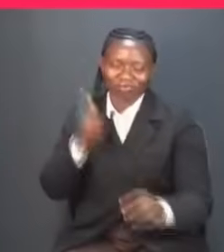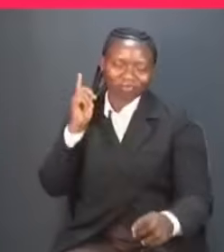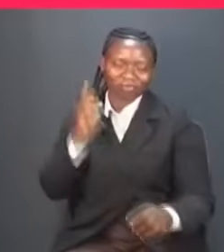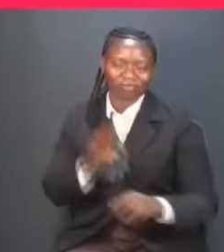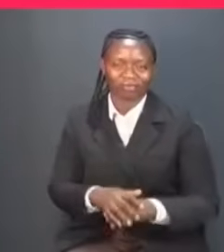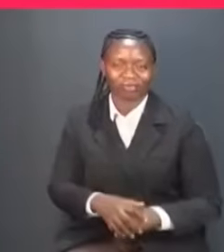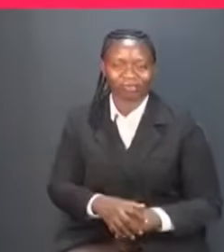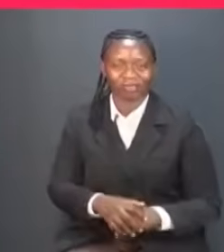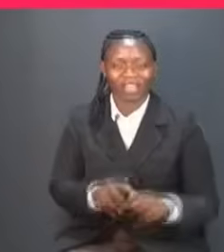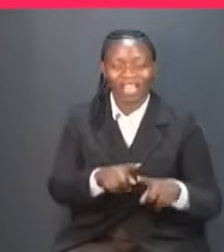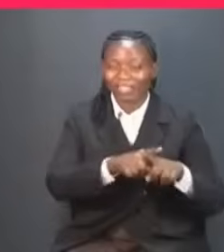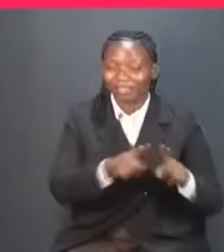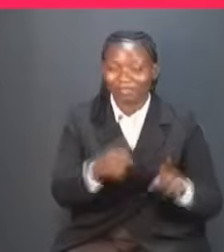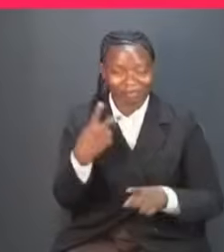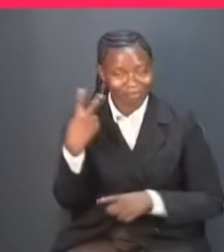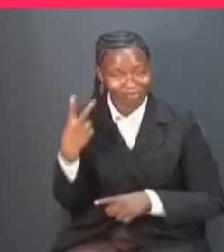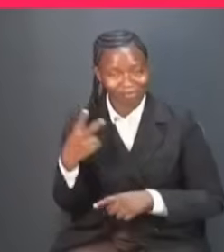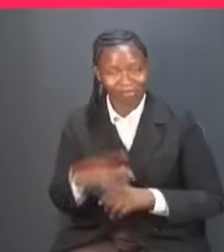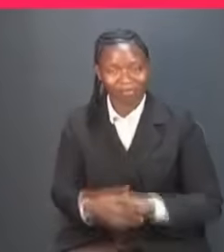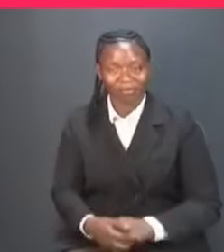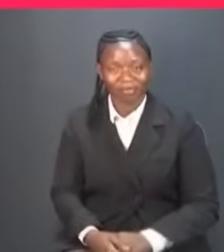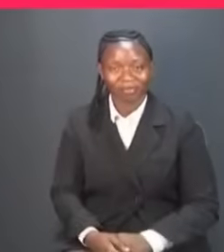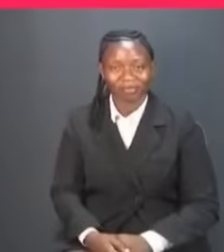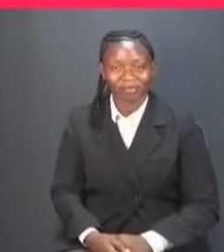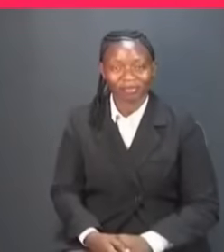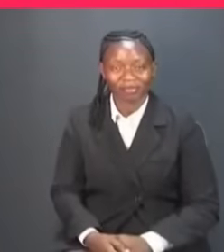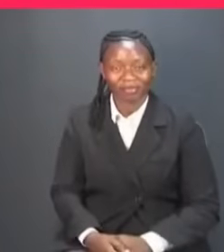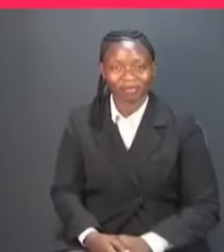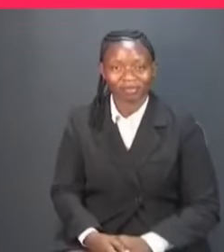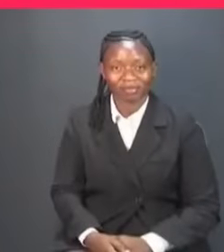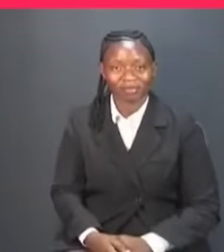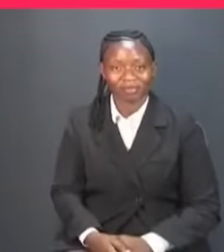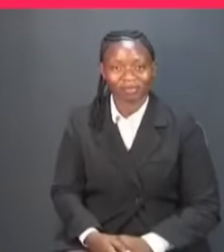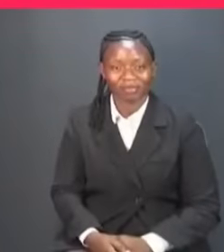There are different things. It's not